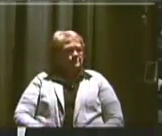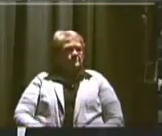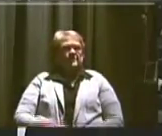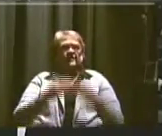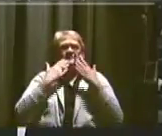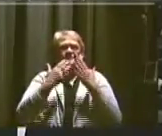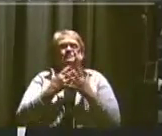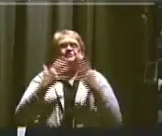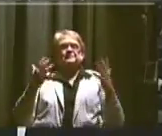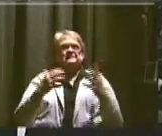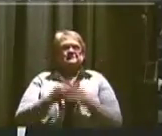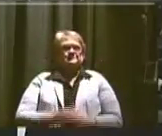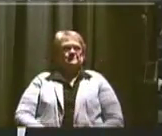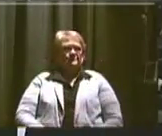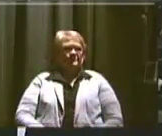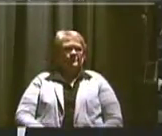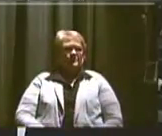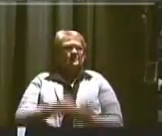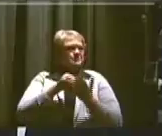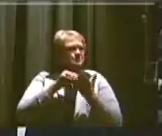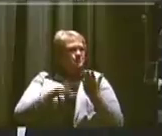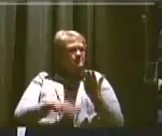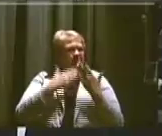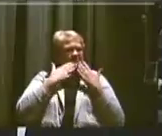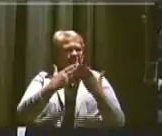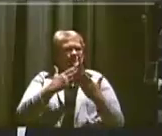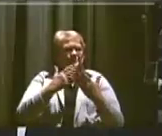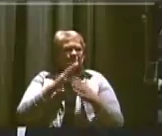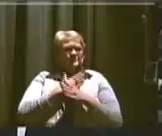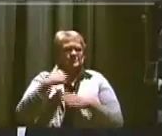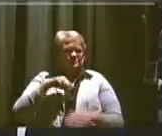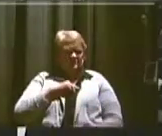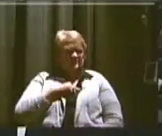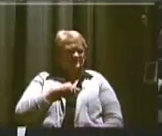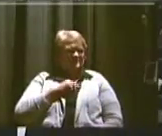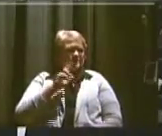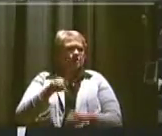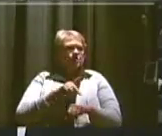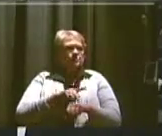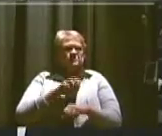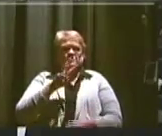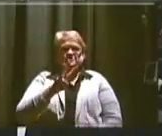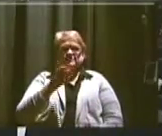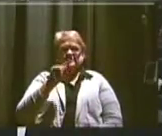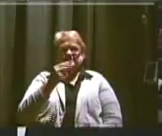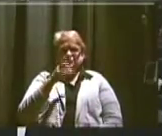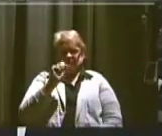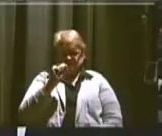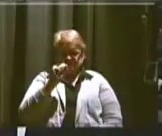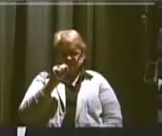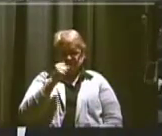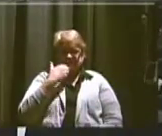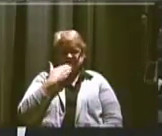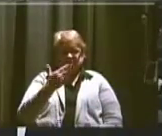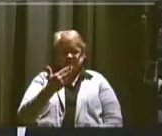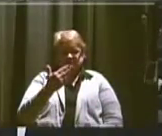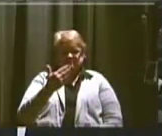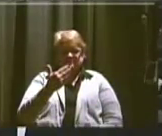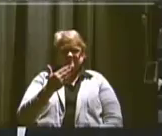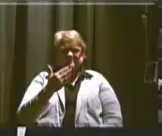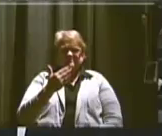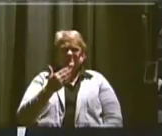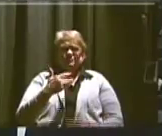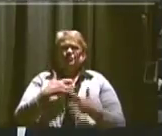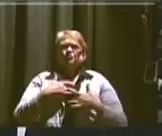Okay, thank you so much, students, Principal Withers. We're delighted to have had an opportunity to